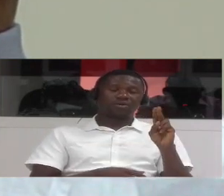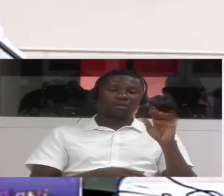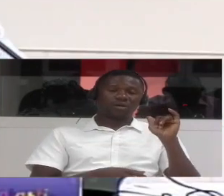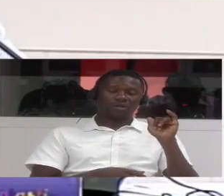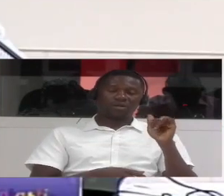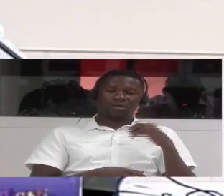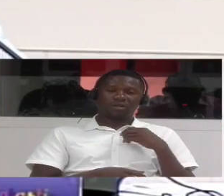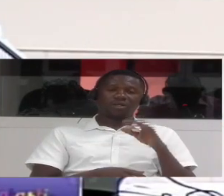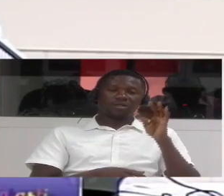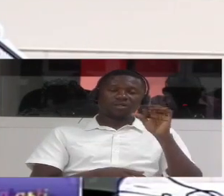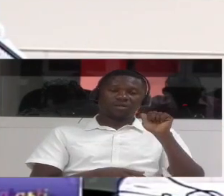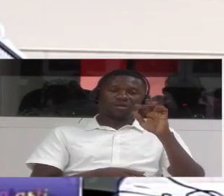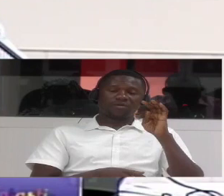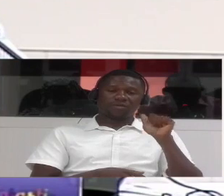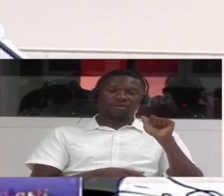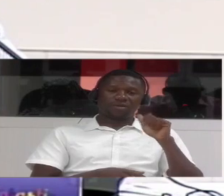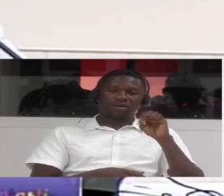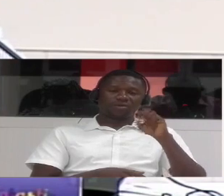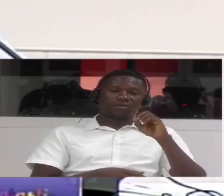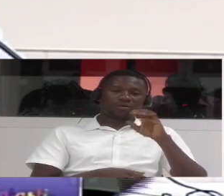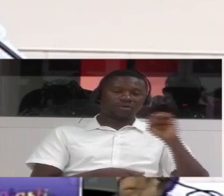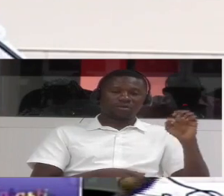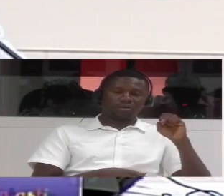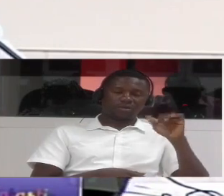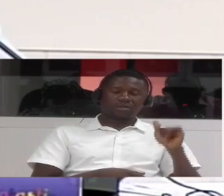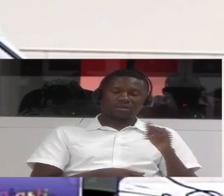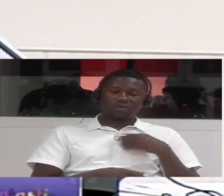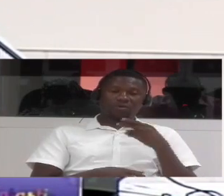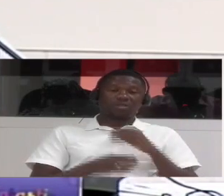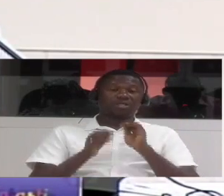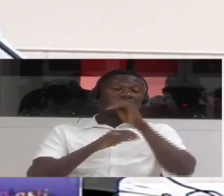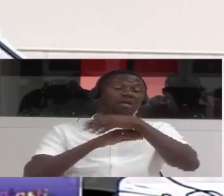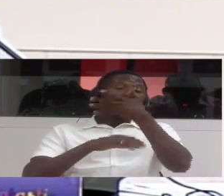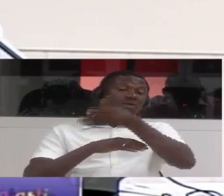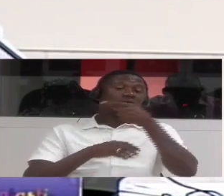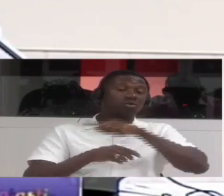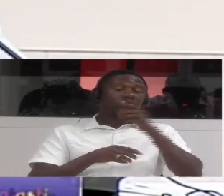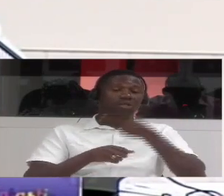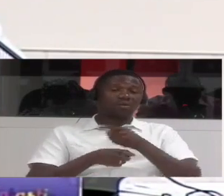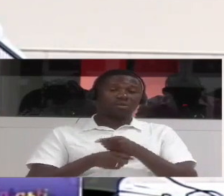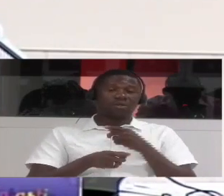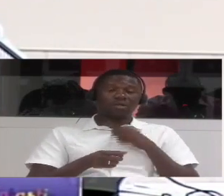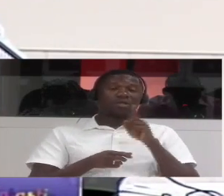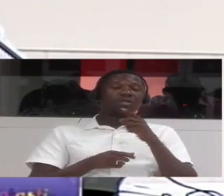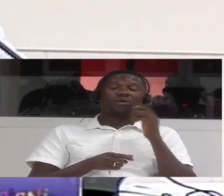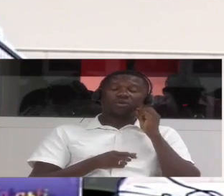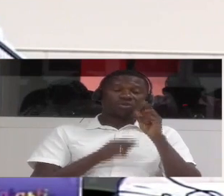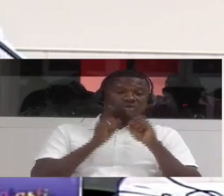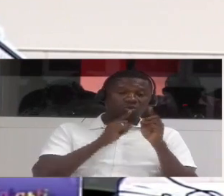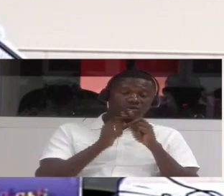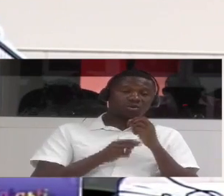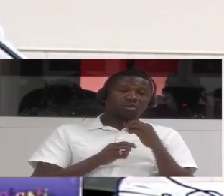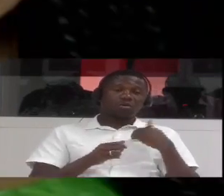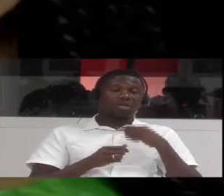for GPU presidency, and they had to talk to those that were on the ground. And as a president, he was required to